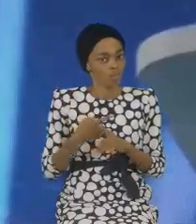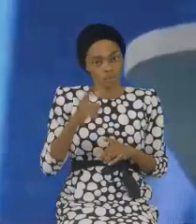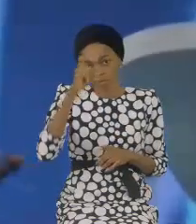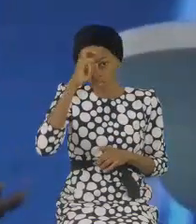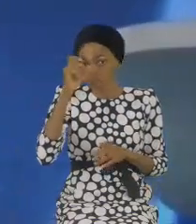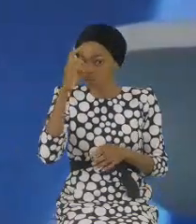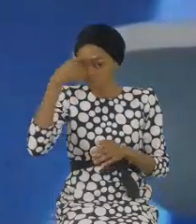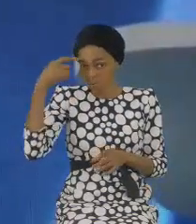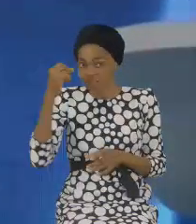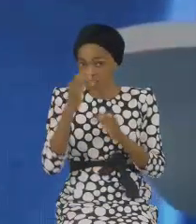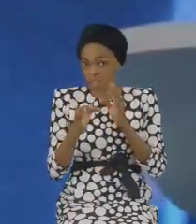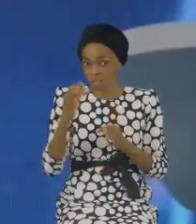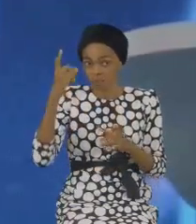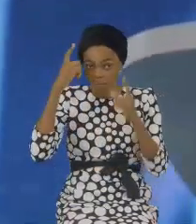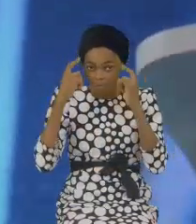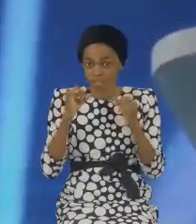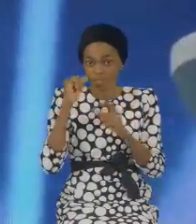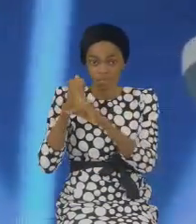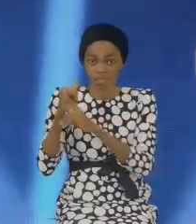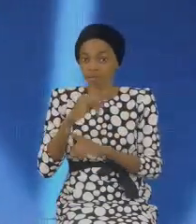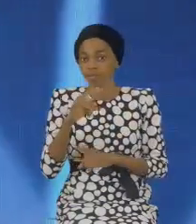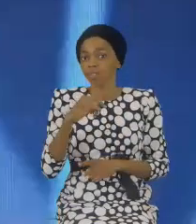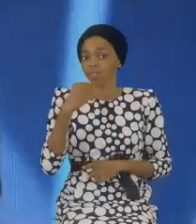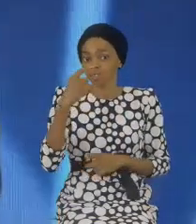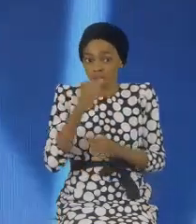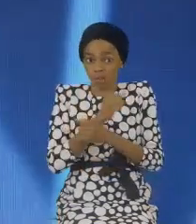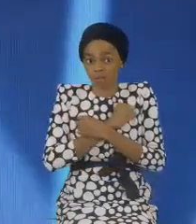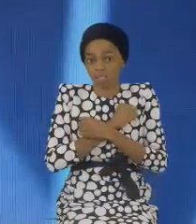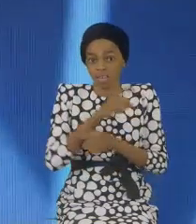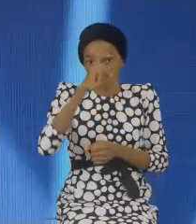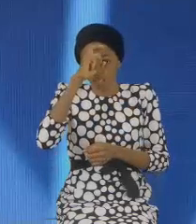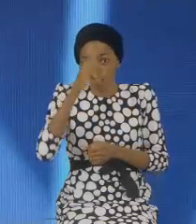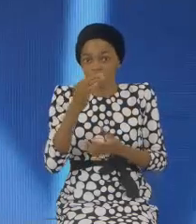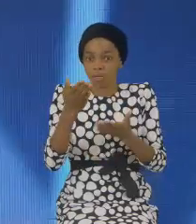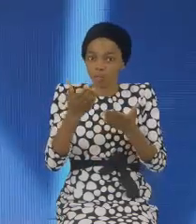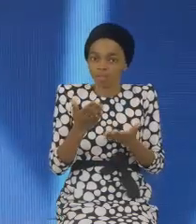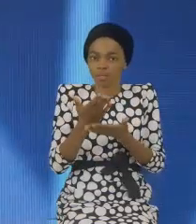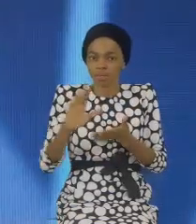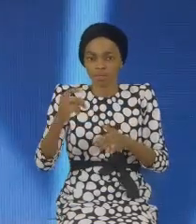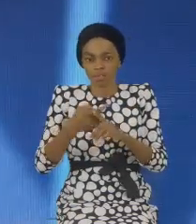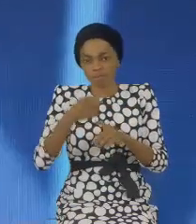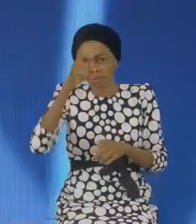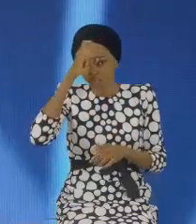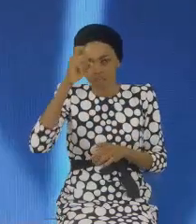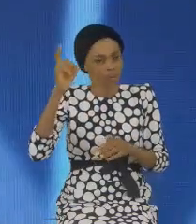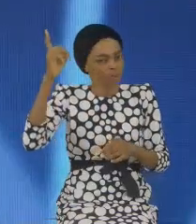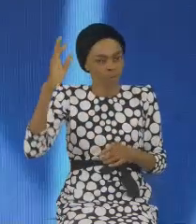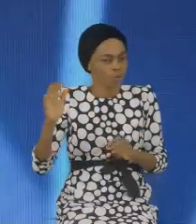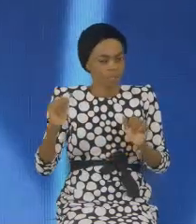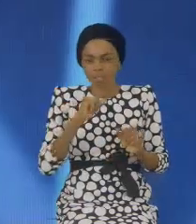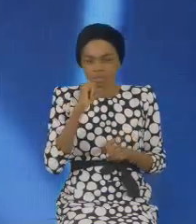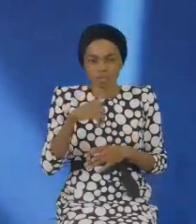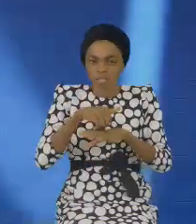Because if Moses himself, if he loved Egypt and he wanted something in Egypt, God cannot send